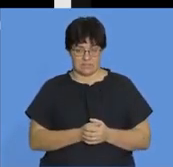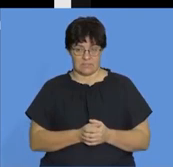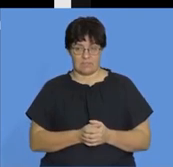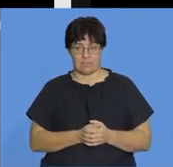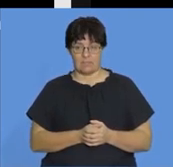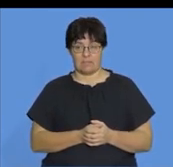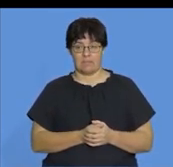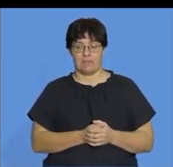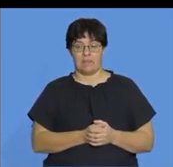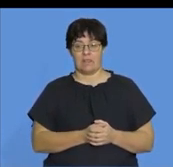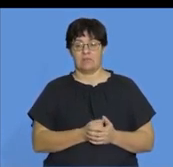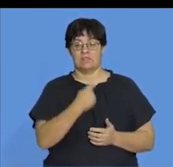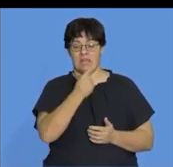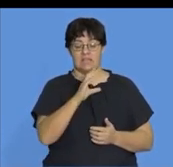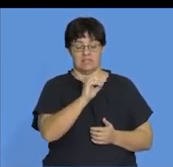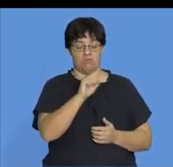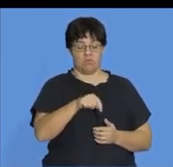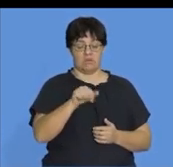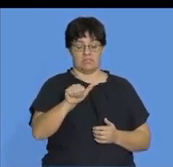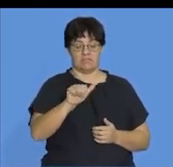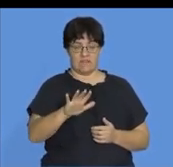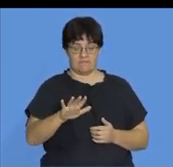our calculator once again, we'll say